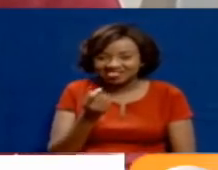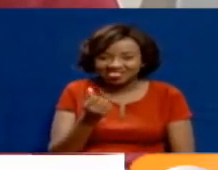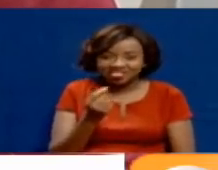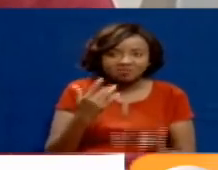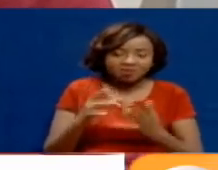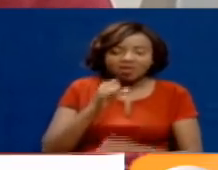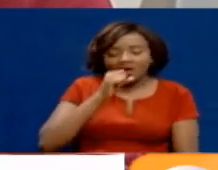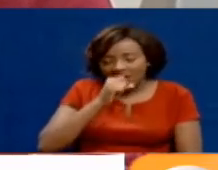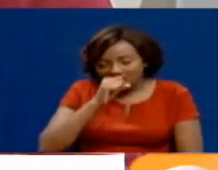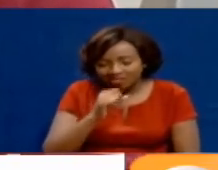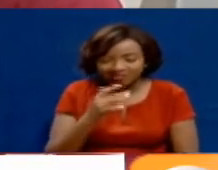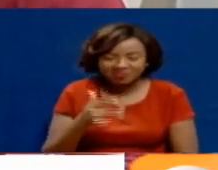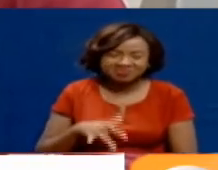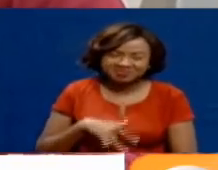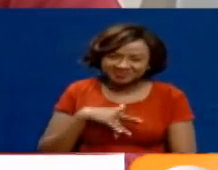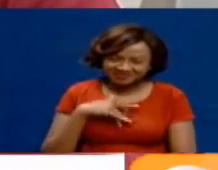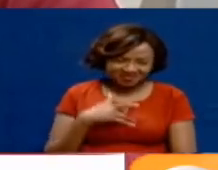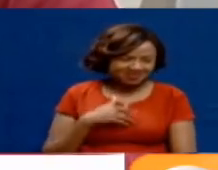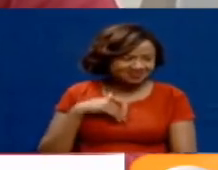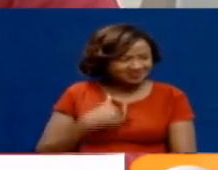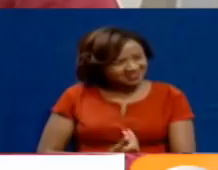cough, they may have tiredness, they may have